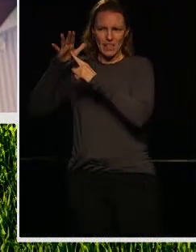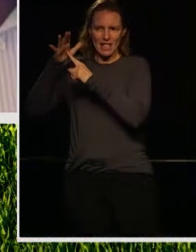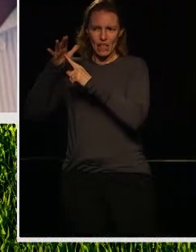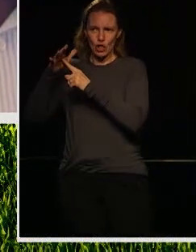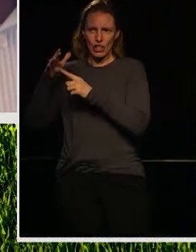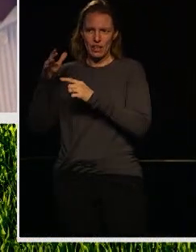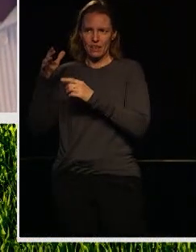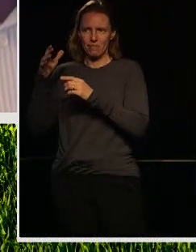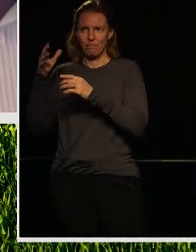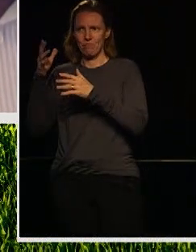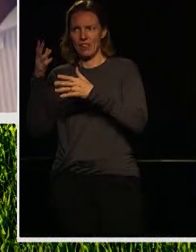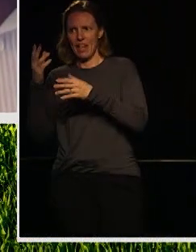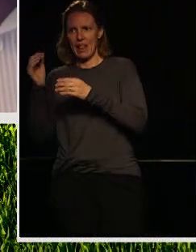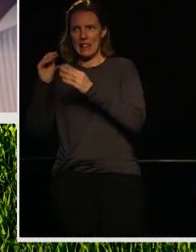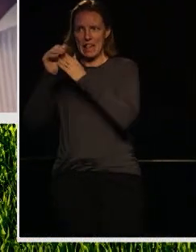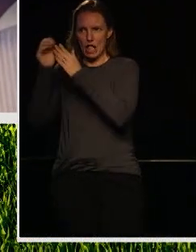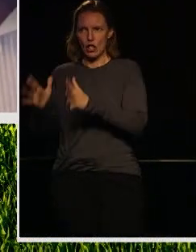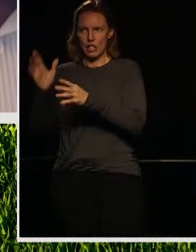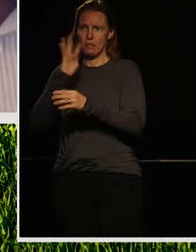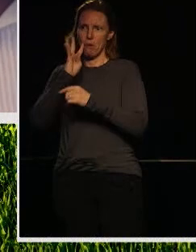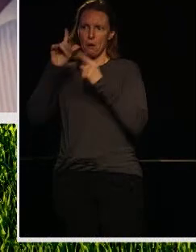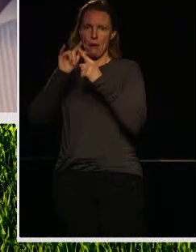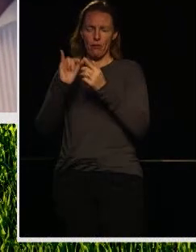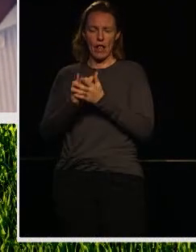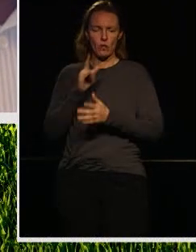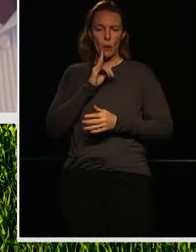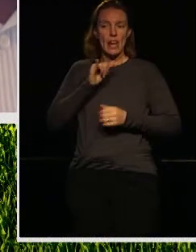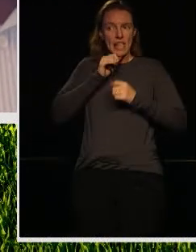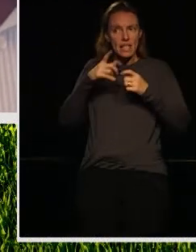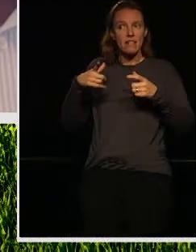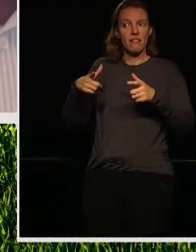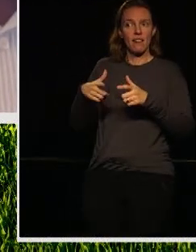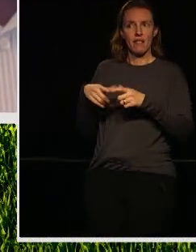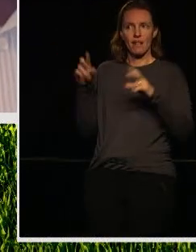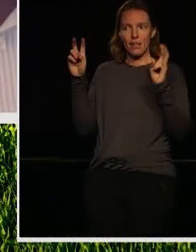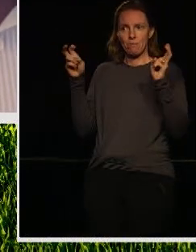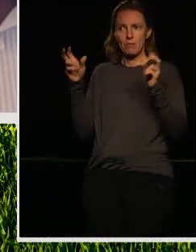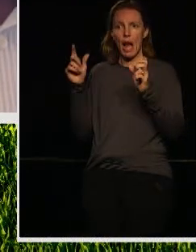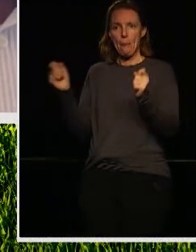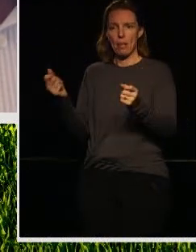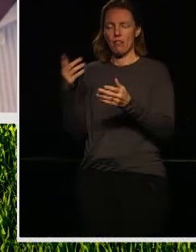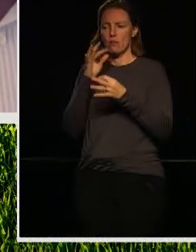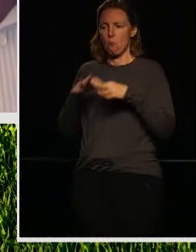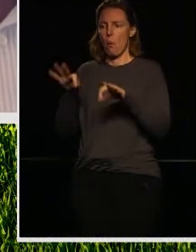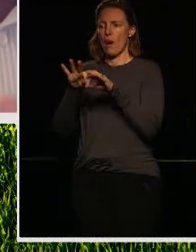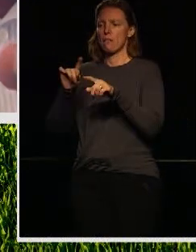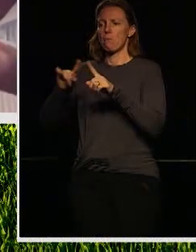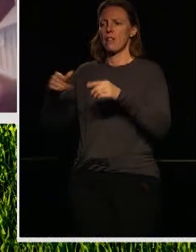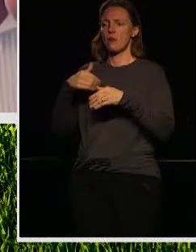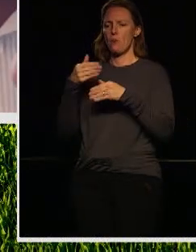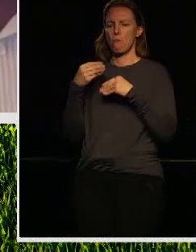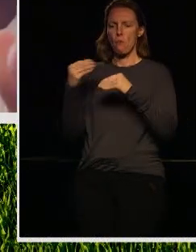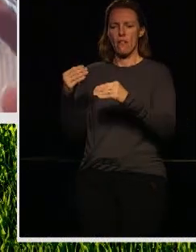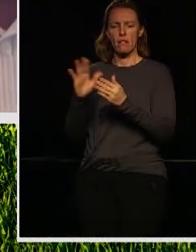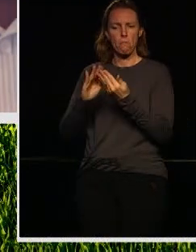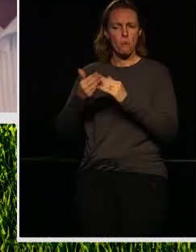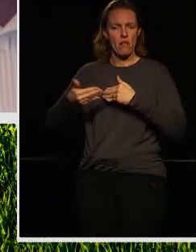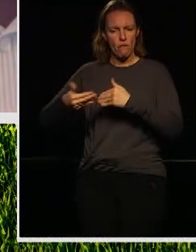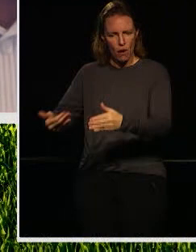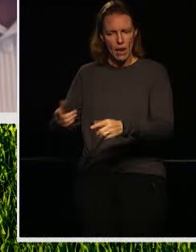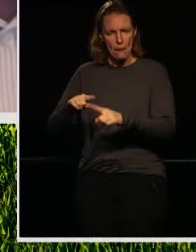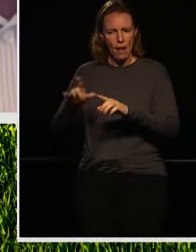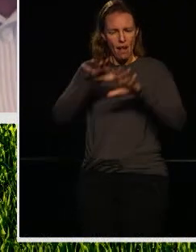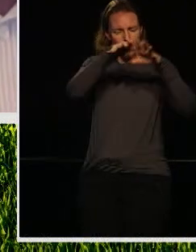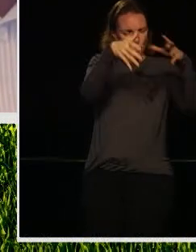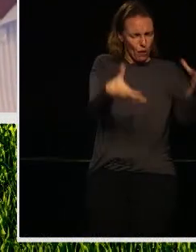Senate about it. So it is a top of mind topic. I think we need to continue, moving the community forward. Coming to your question, on the global scale,